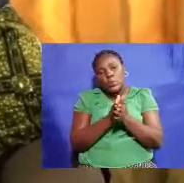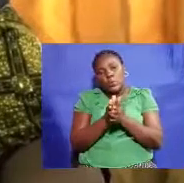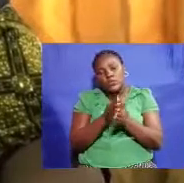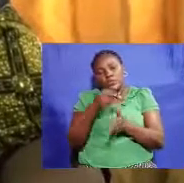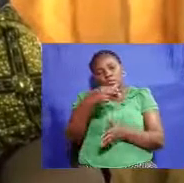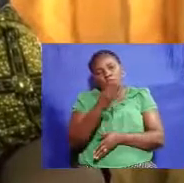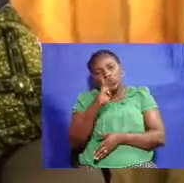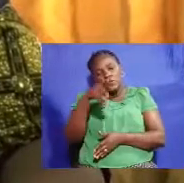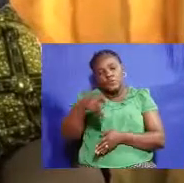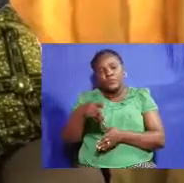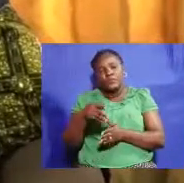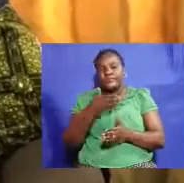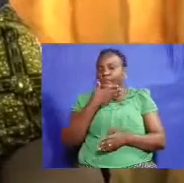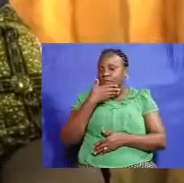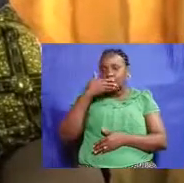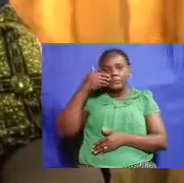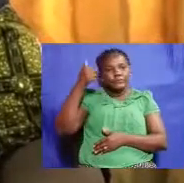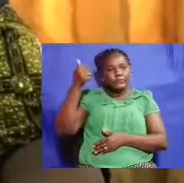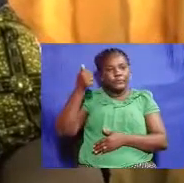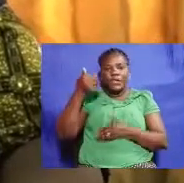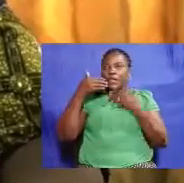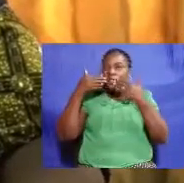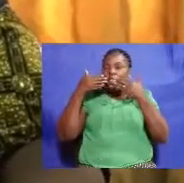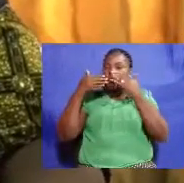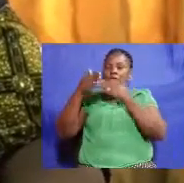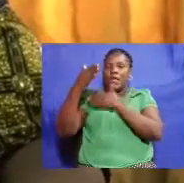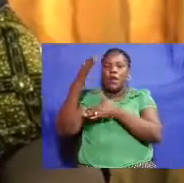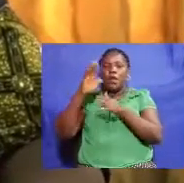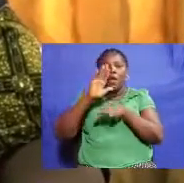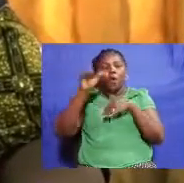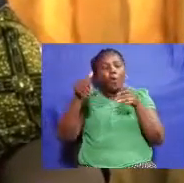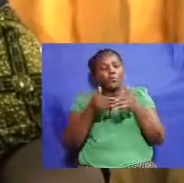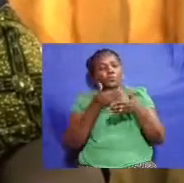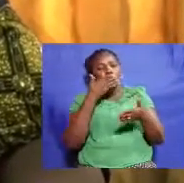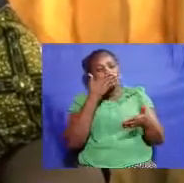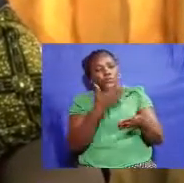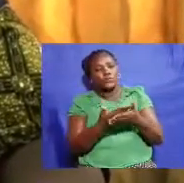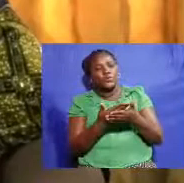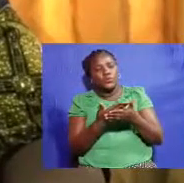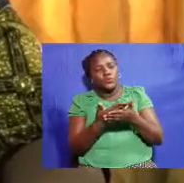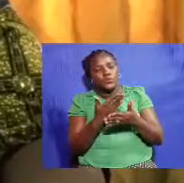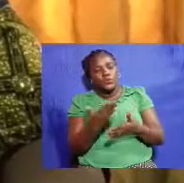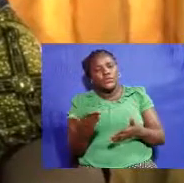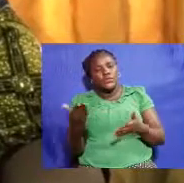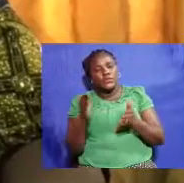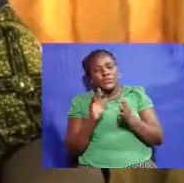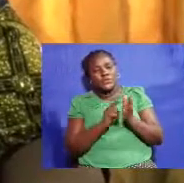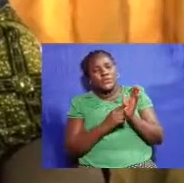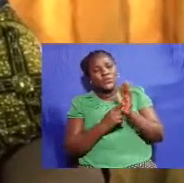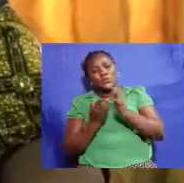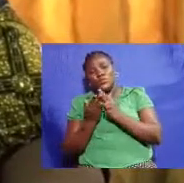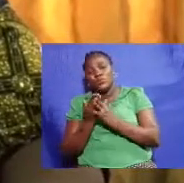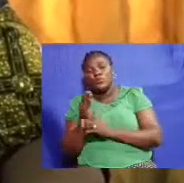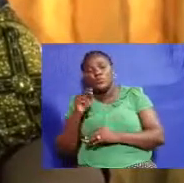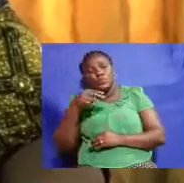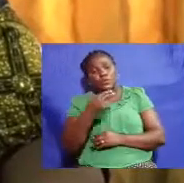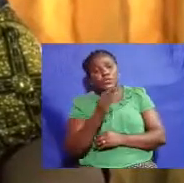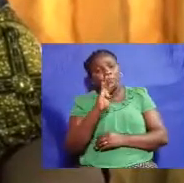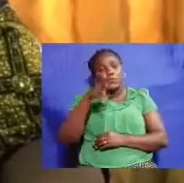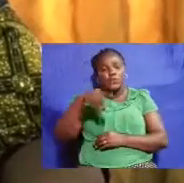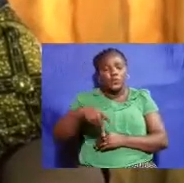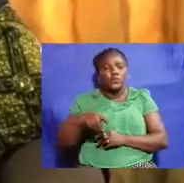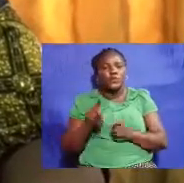the best. We wish to thank God for all the goodness that He has shown through H4P